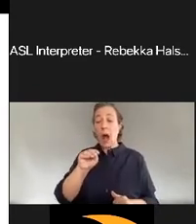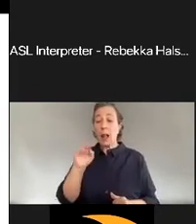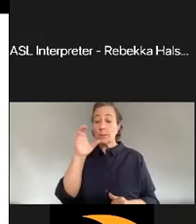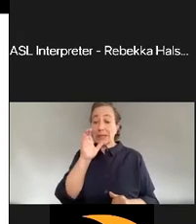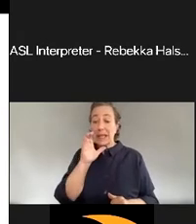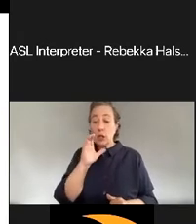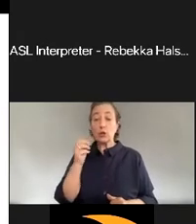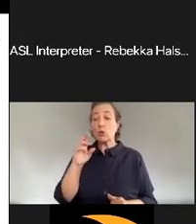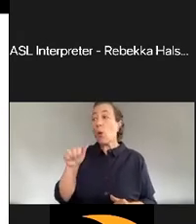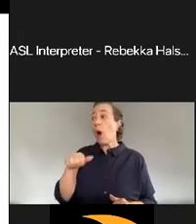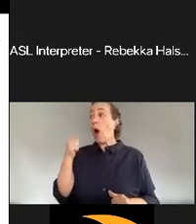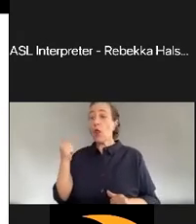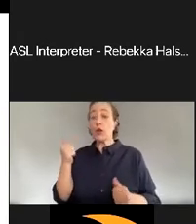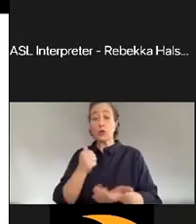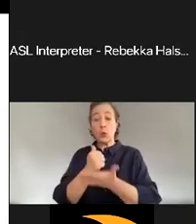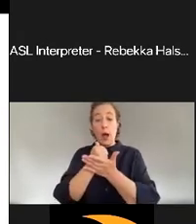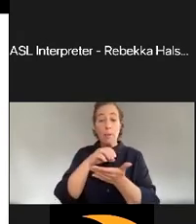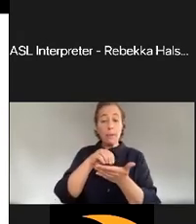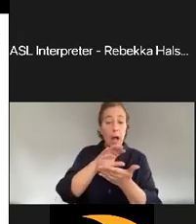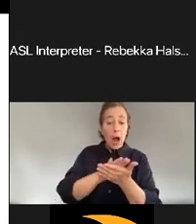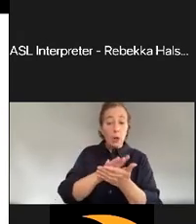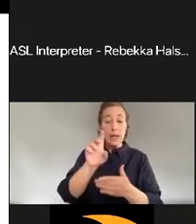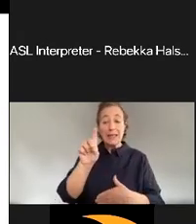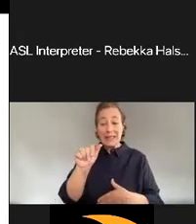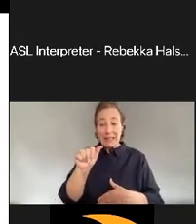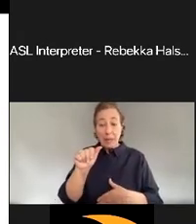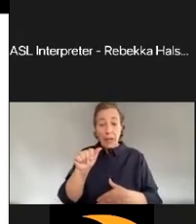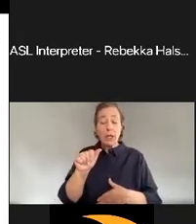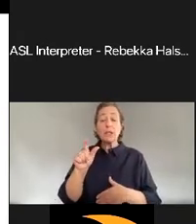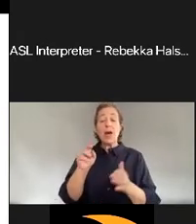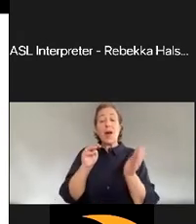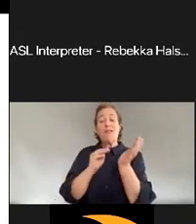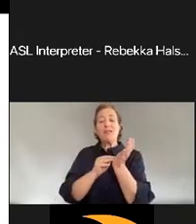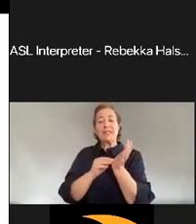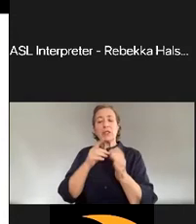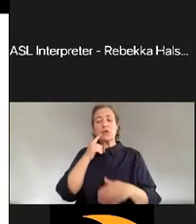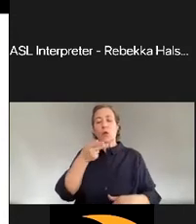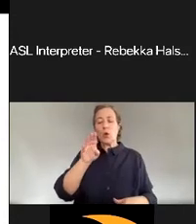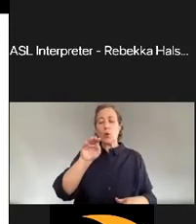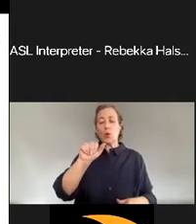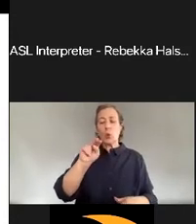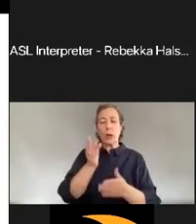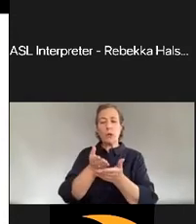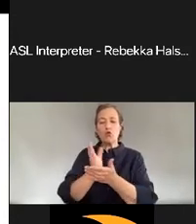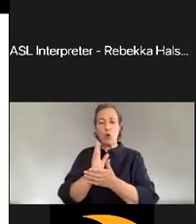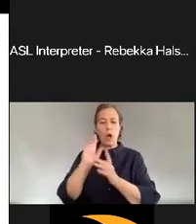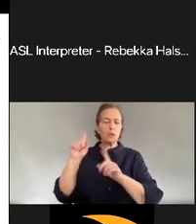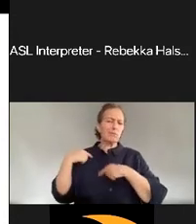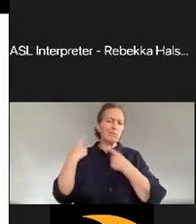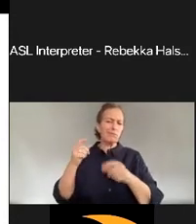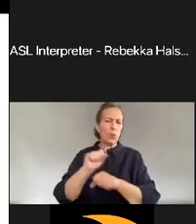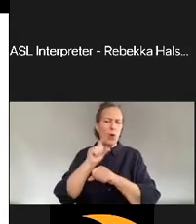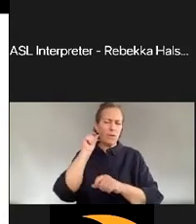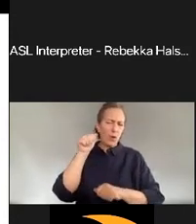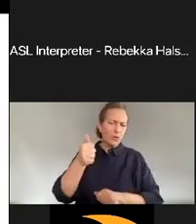to document their disabilities or their need for asylum, Physicians for Human Rights has done work for decades, and